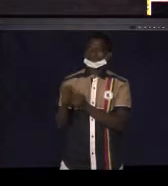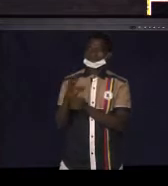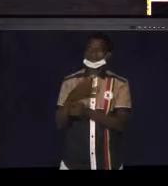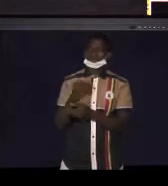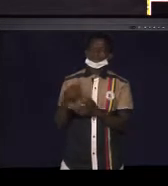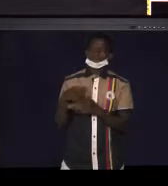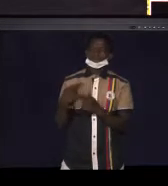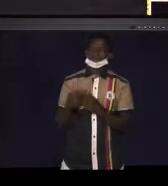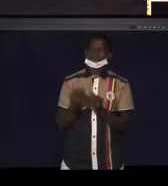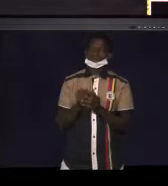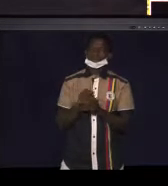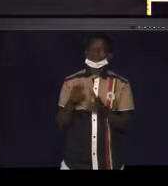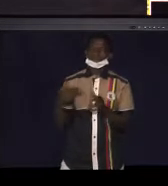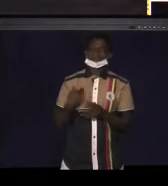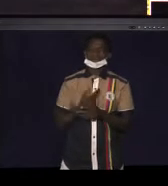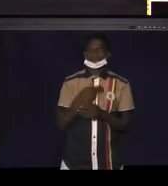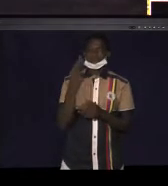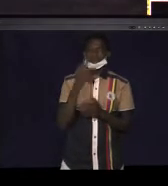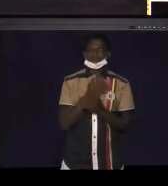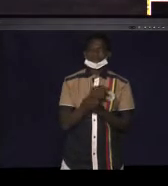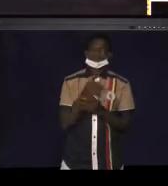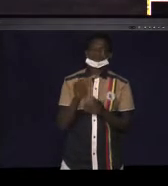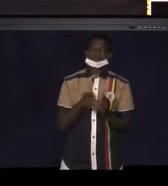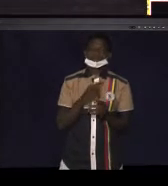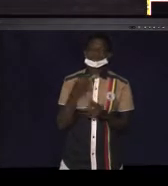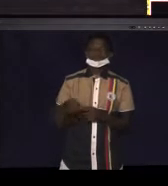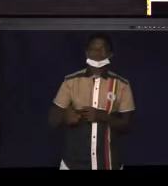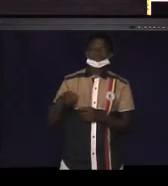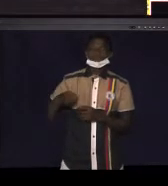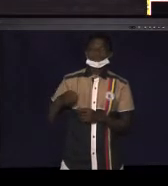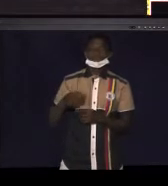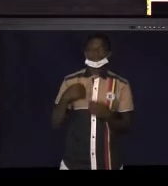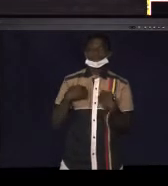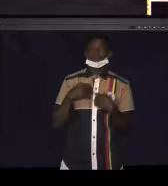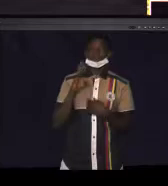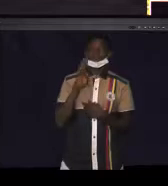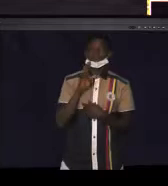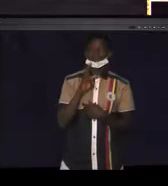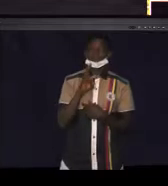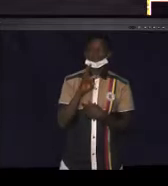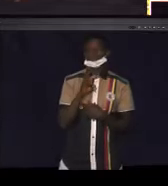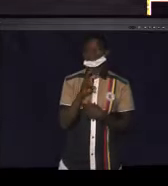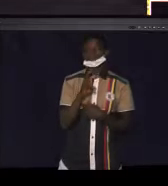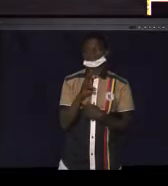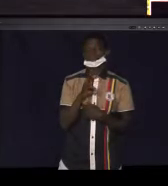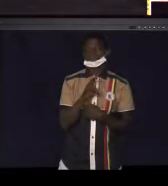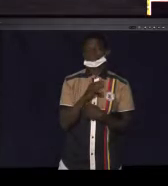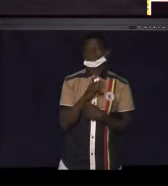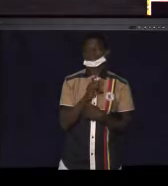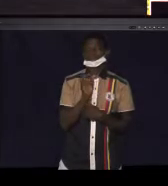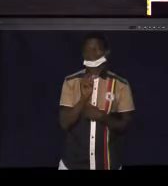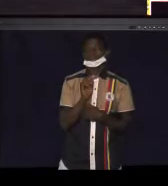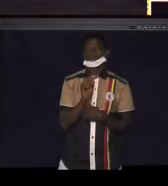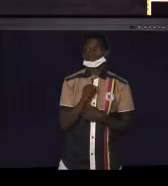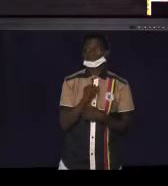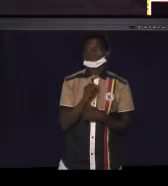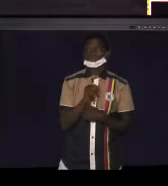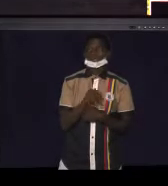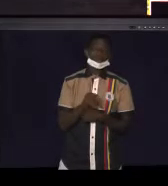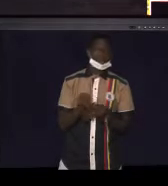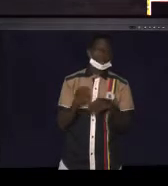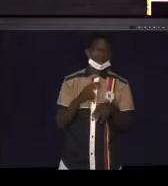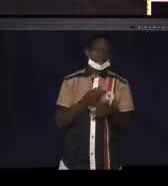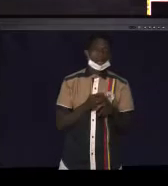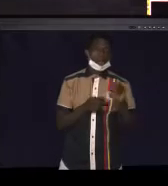then let's see. The first bucket has 7 liters, 80 centiliters, and the second bucket